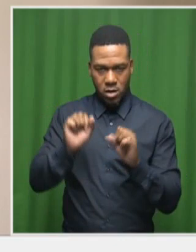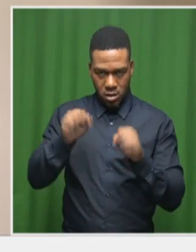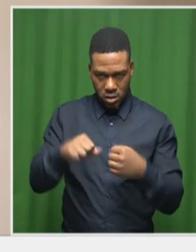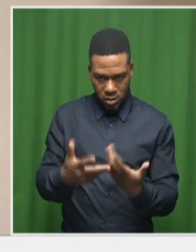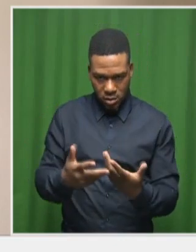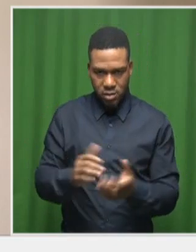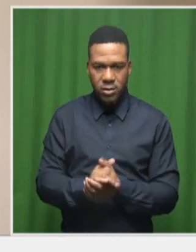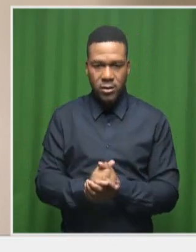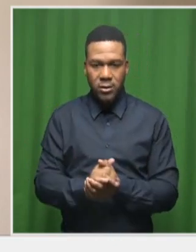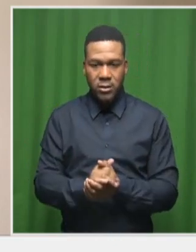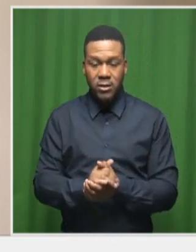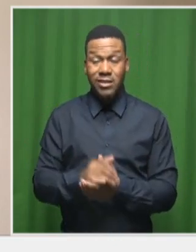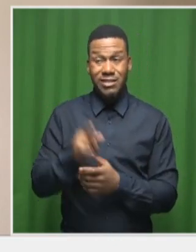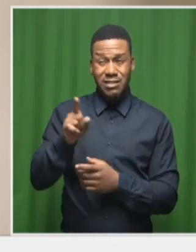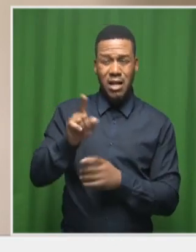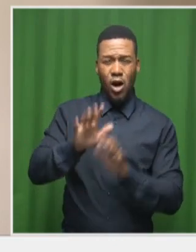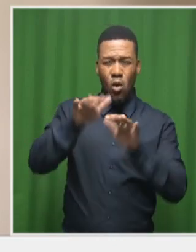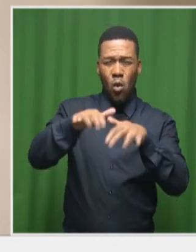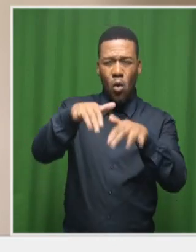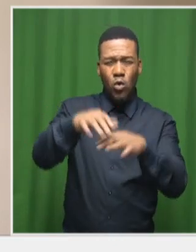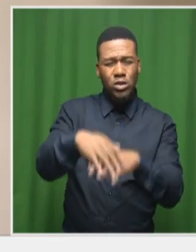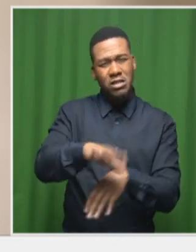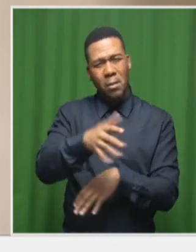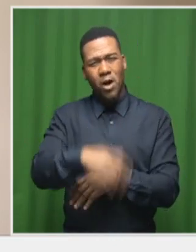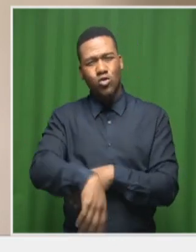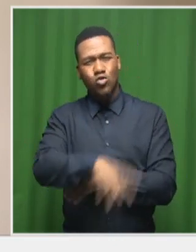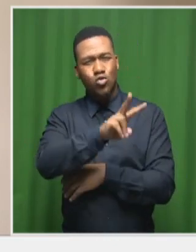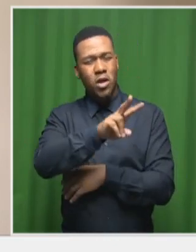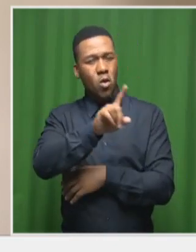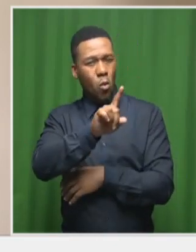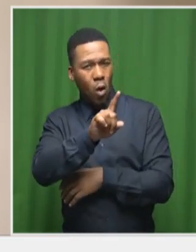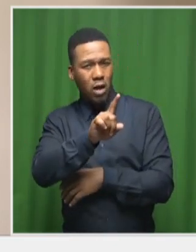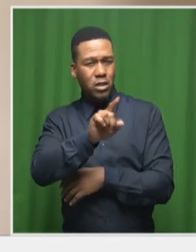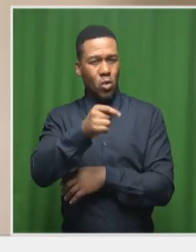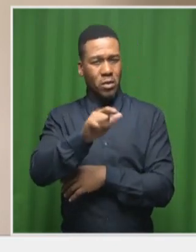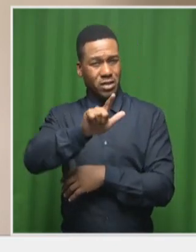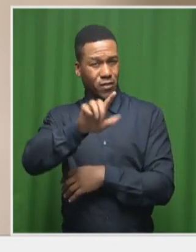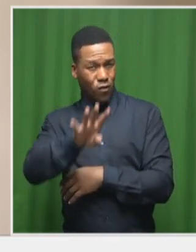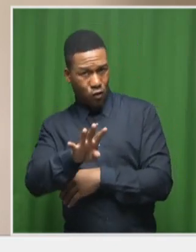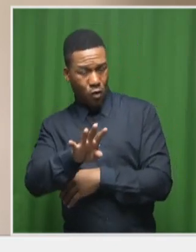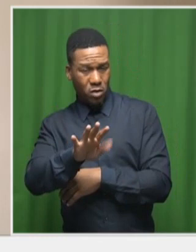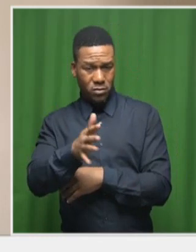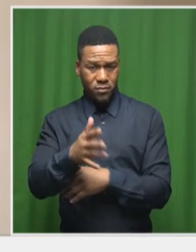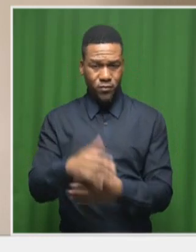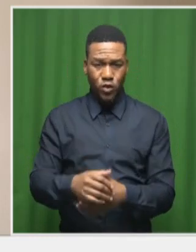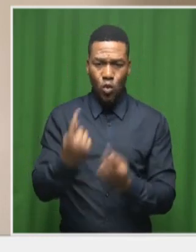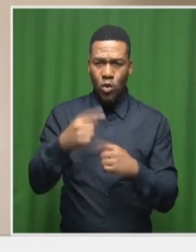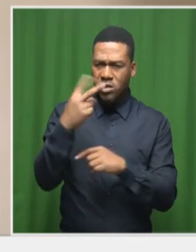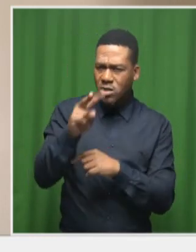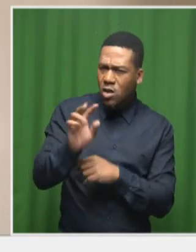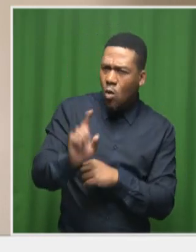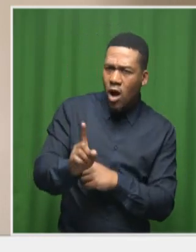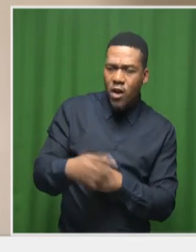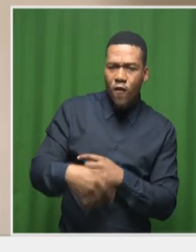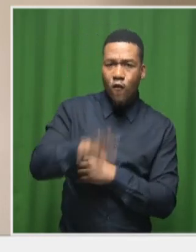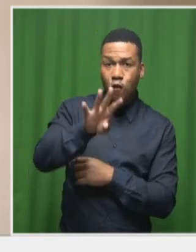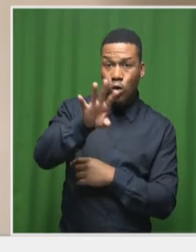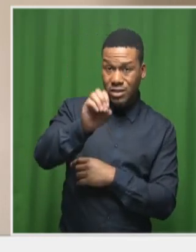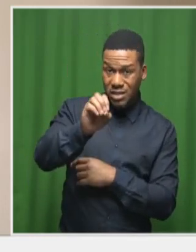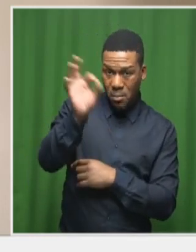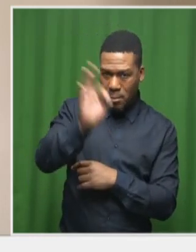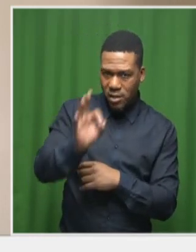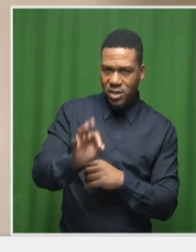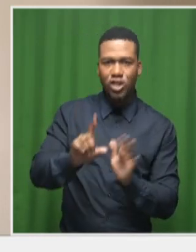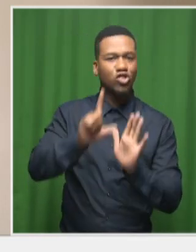versus at Coast, I think today's price is 21.74, we're seeing a 40%